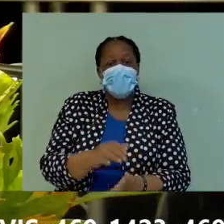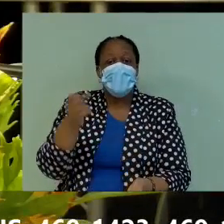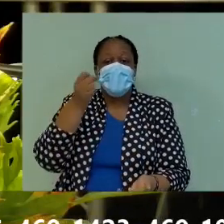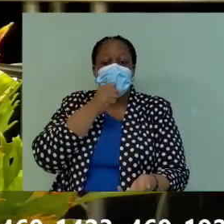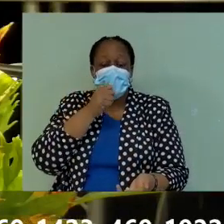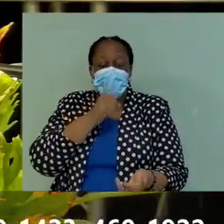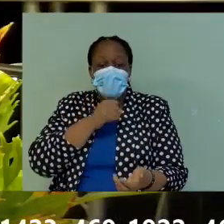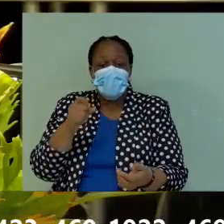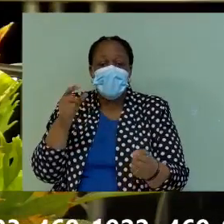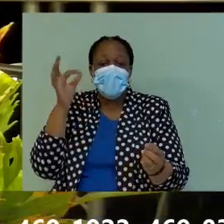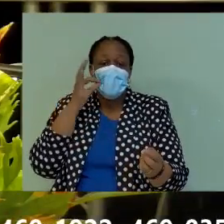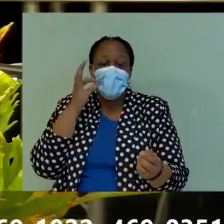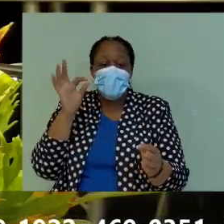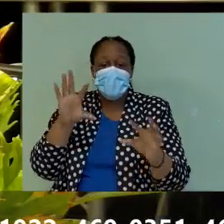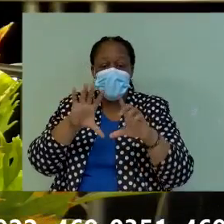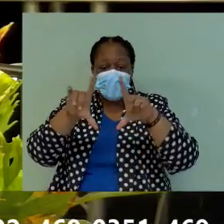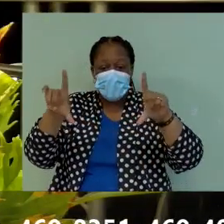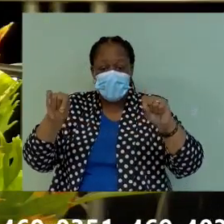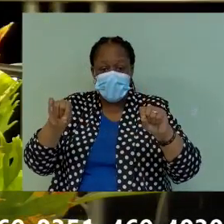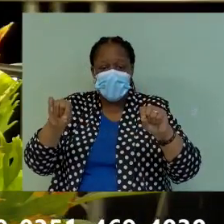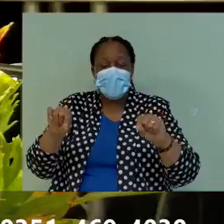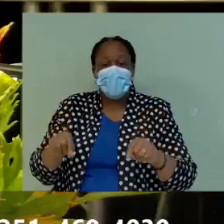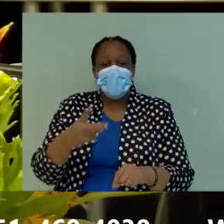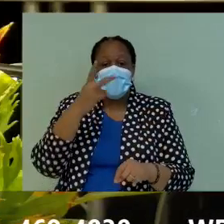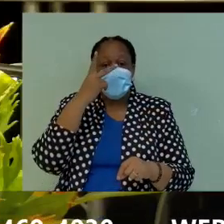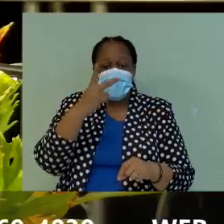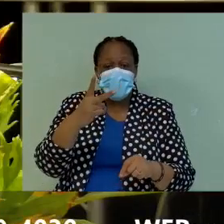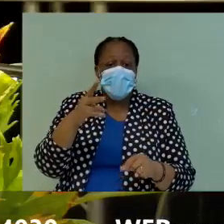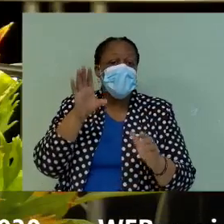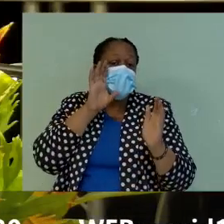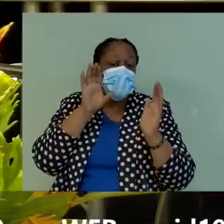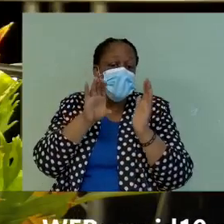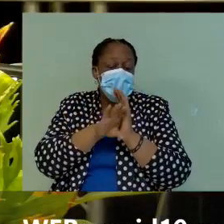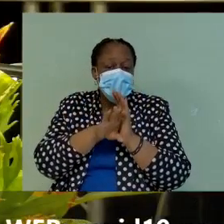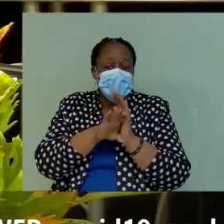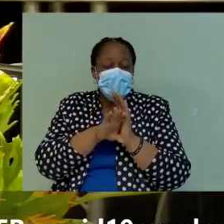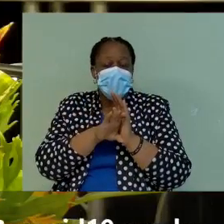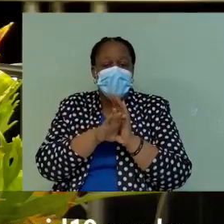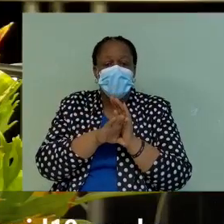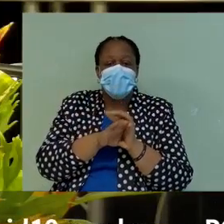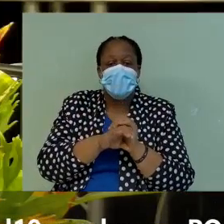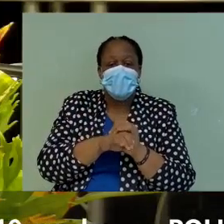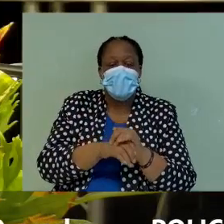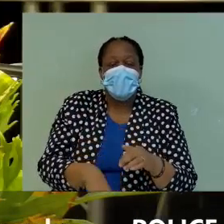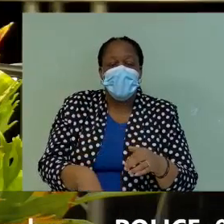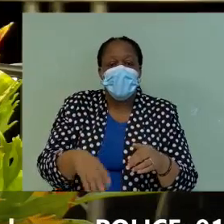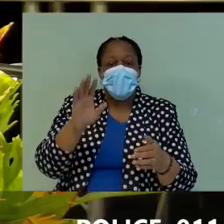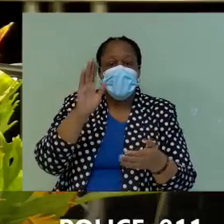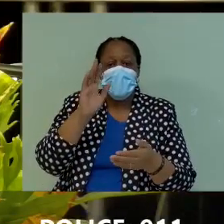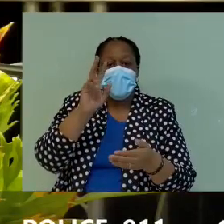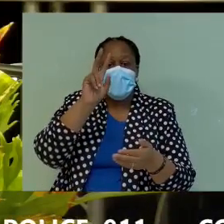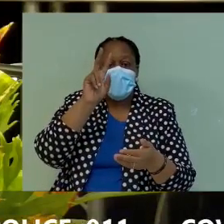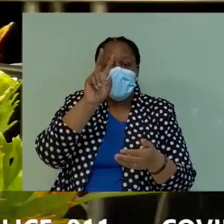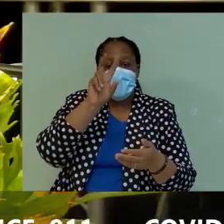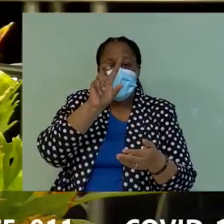permit, or 2 passport-size photographs, 3, the renewal fee of